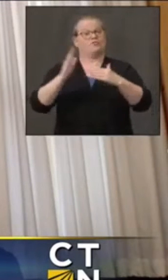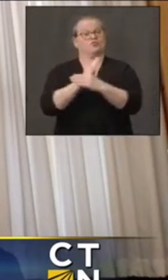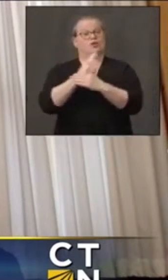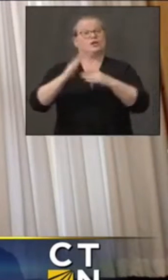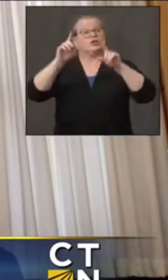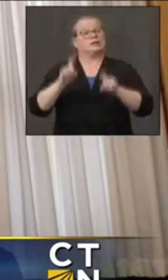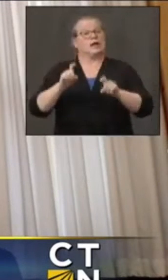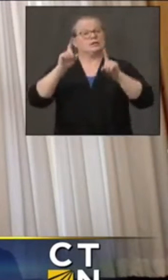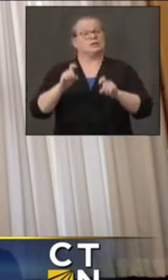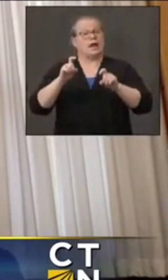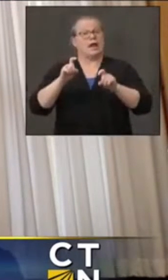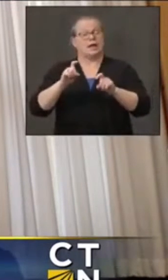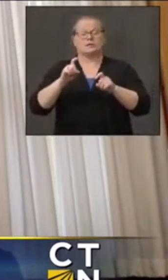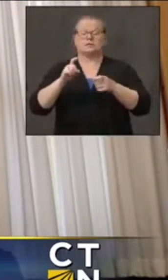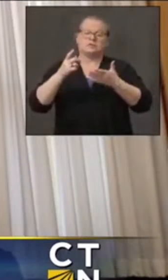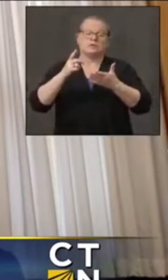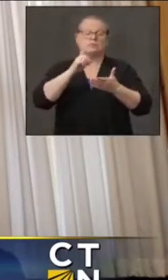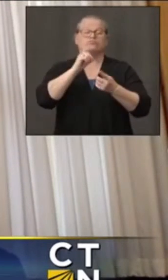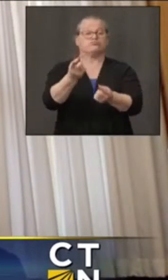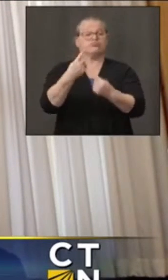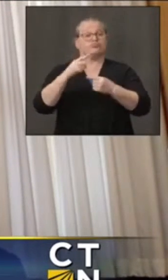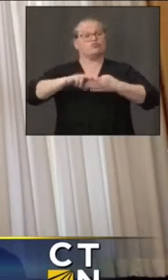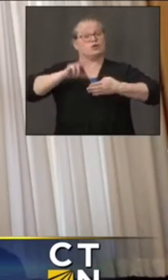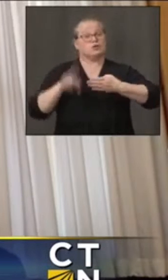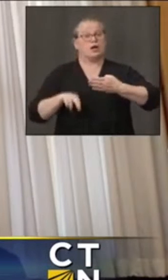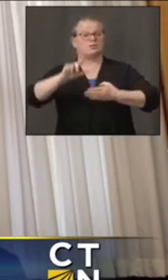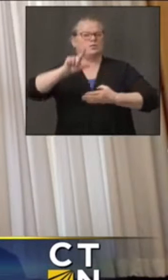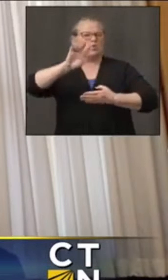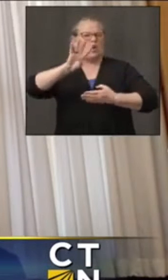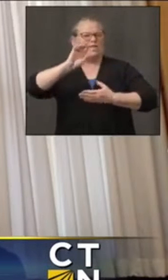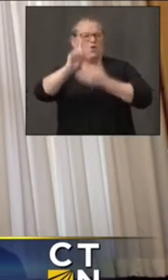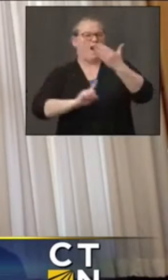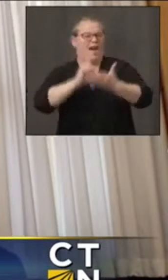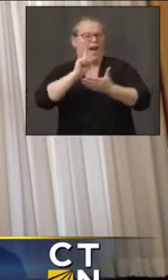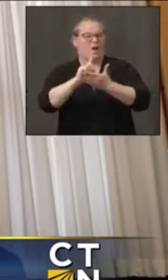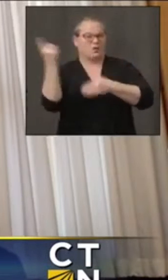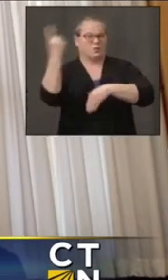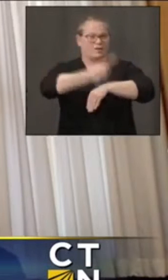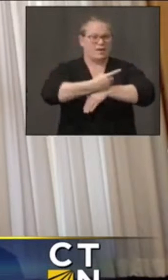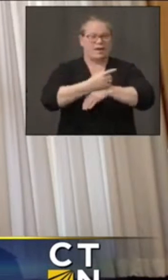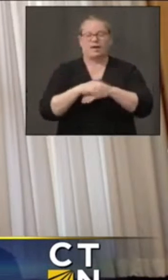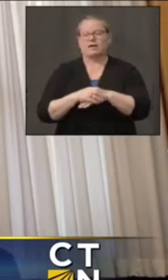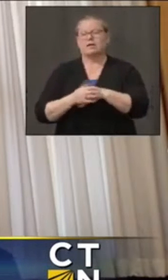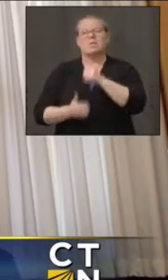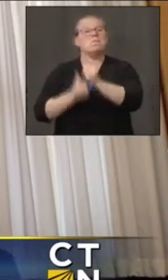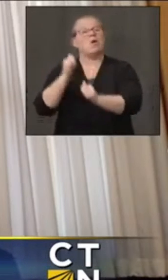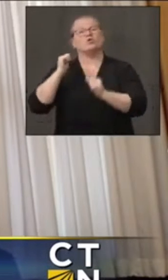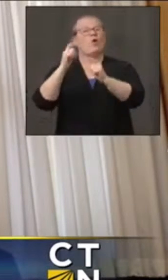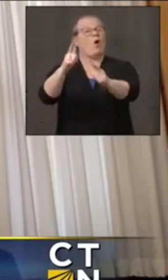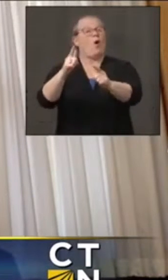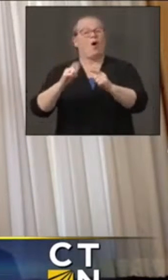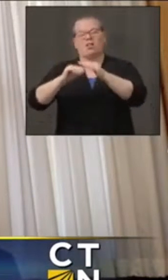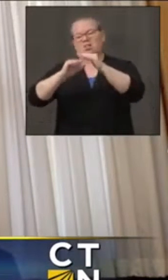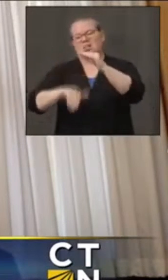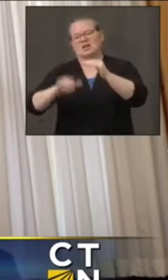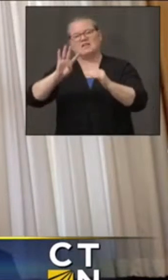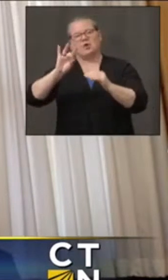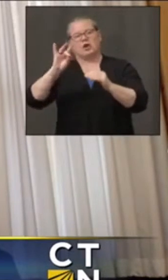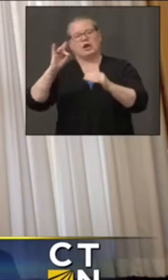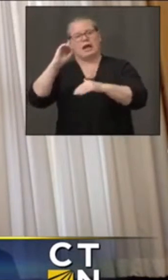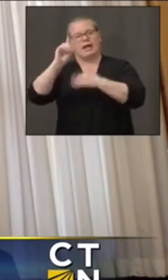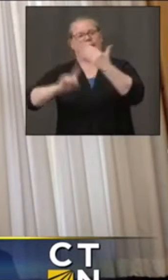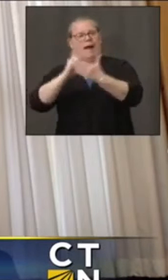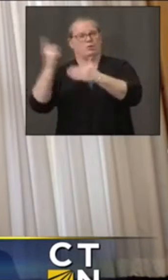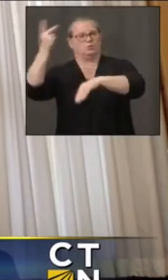and we're getting over 75% of our test results returned in less than 48 hours. So we're performing very well as a state in terms of turning on rapid tests,